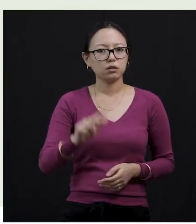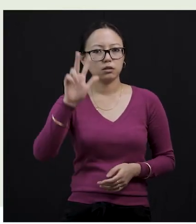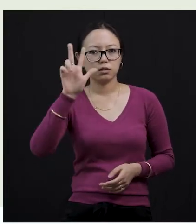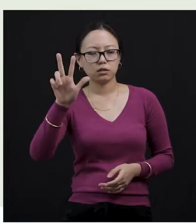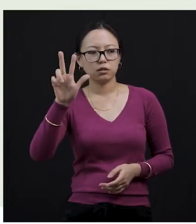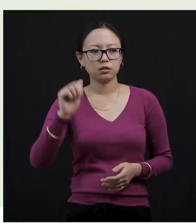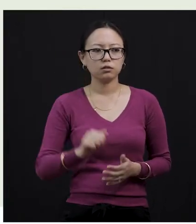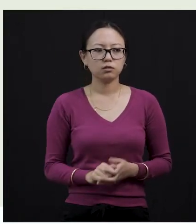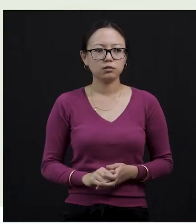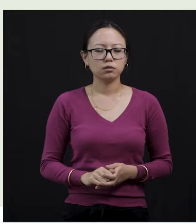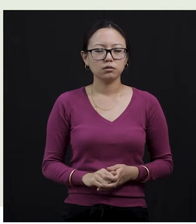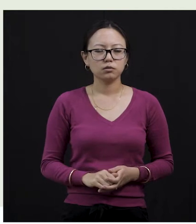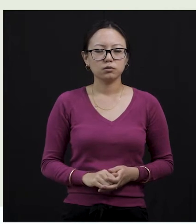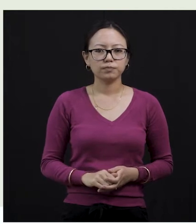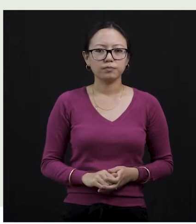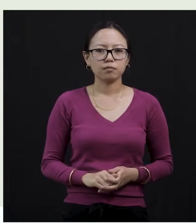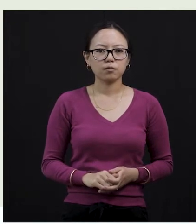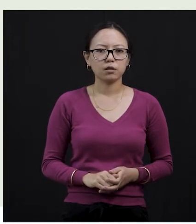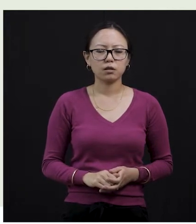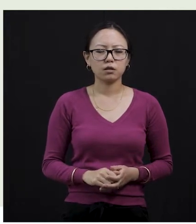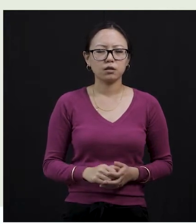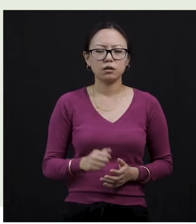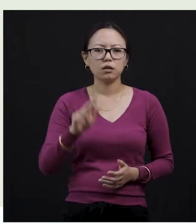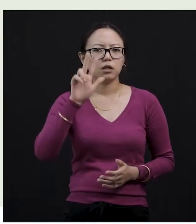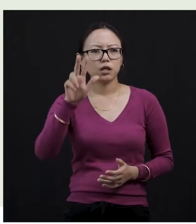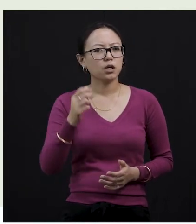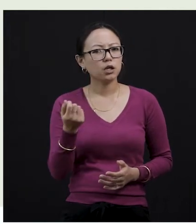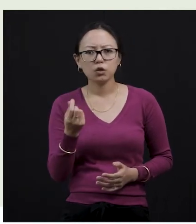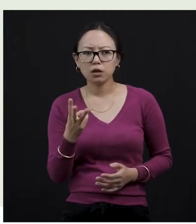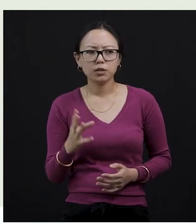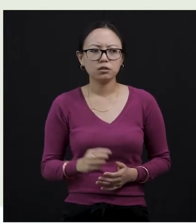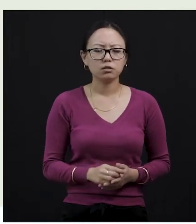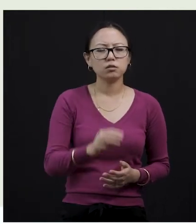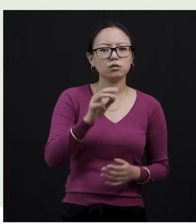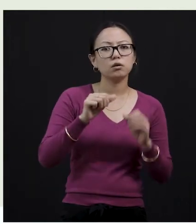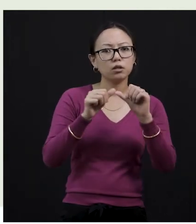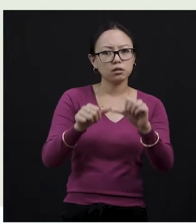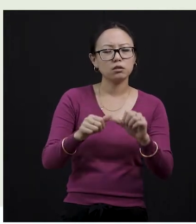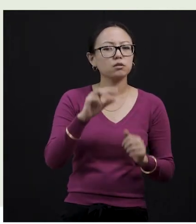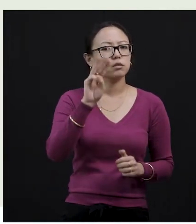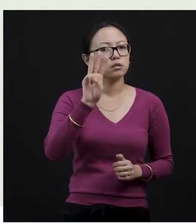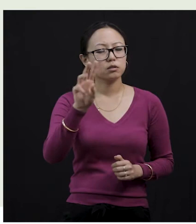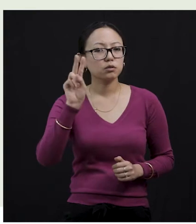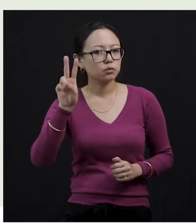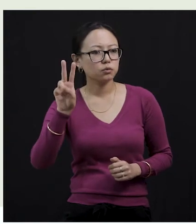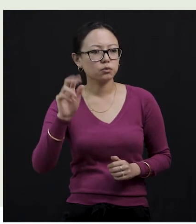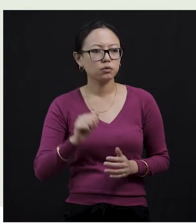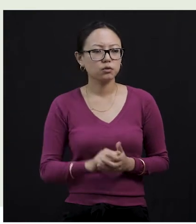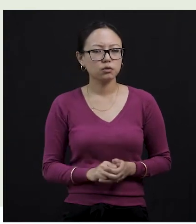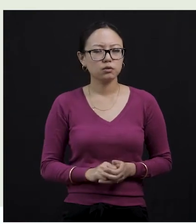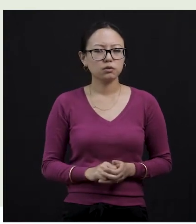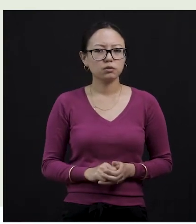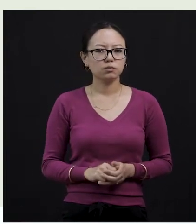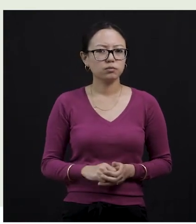you divide them, in how many times 32 you have in the table of 8, class? Students, try to